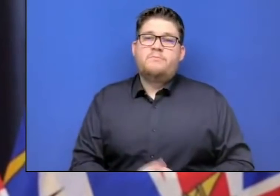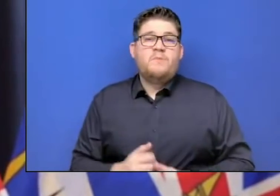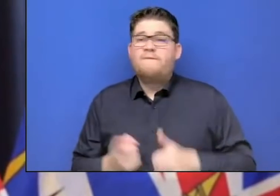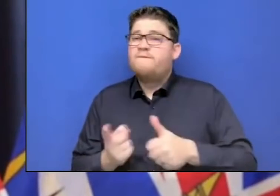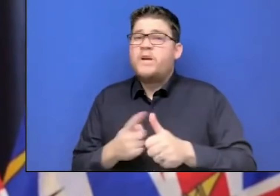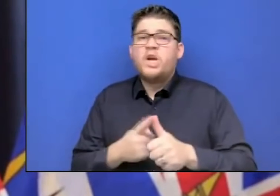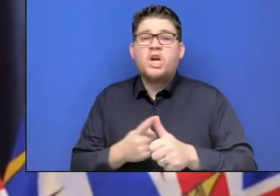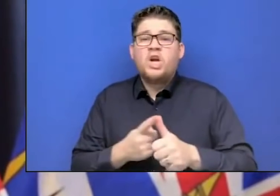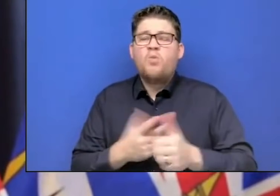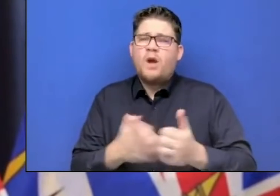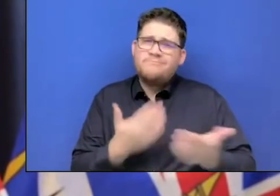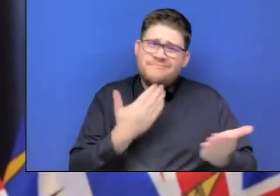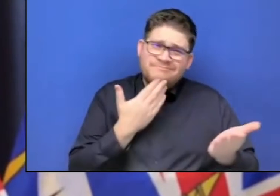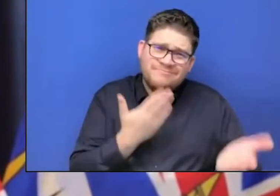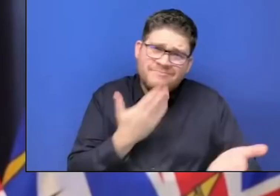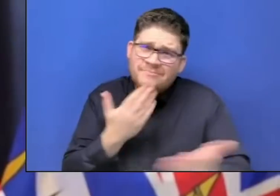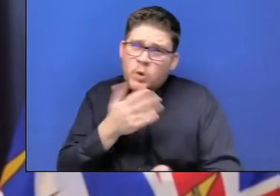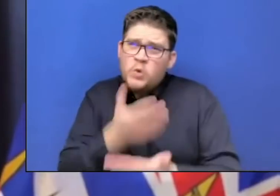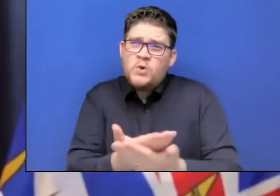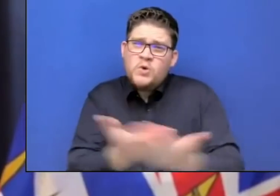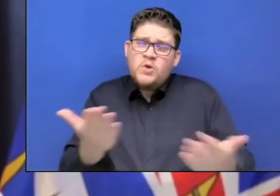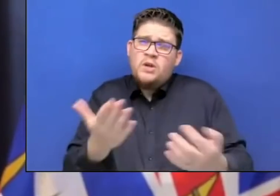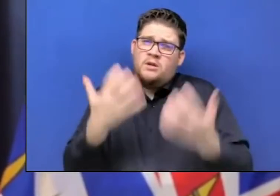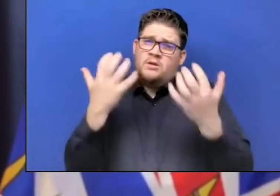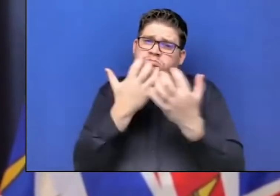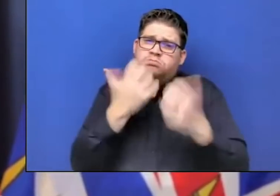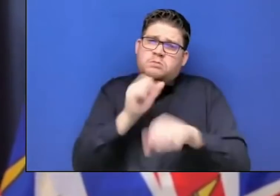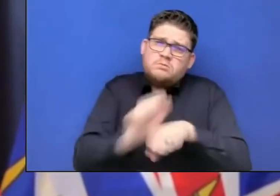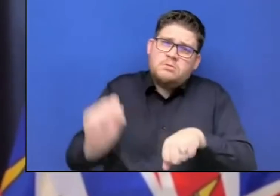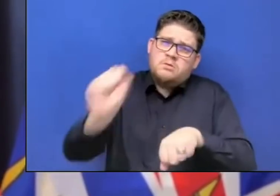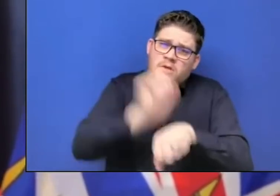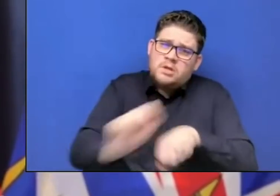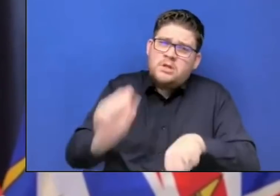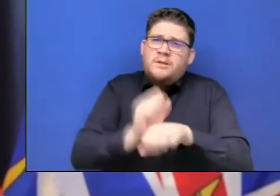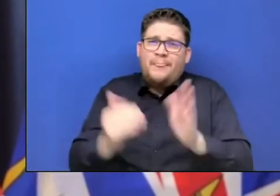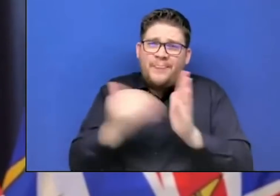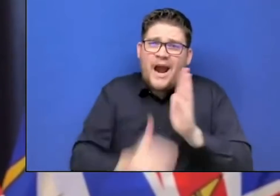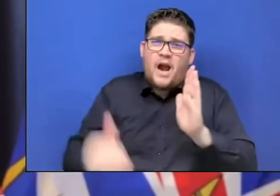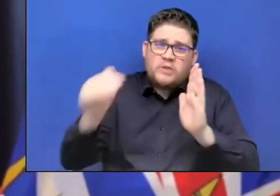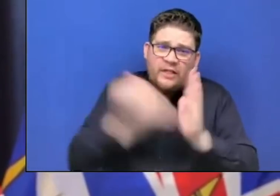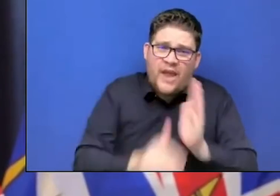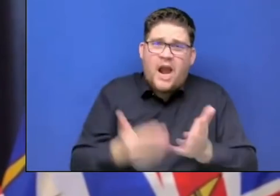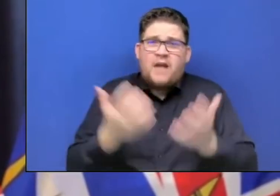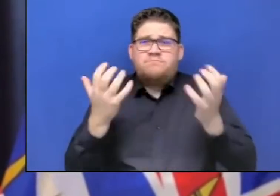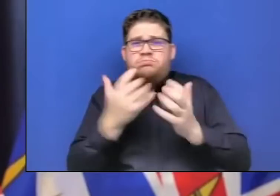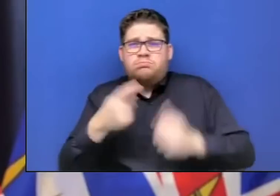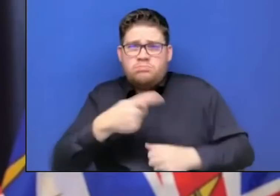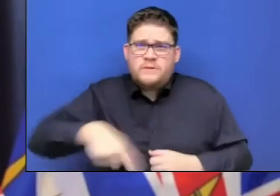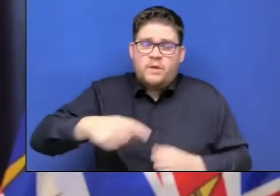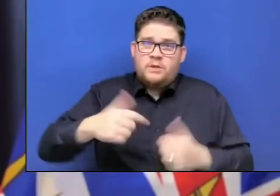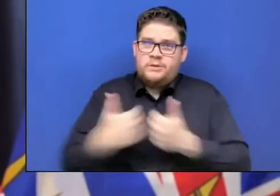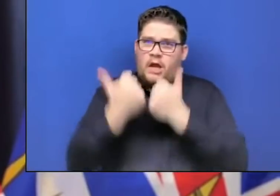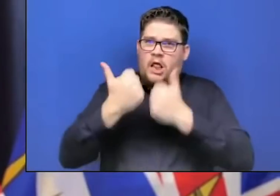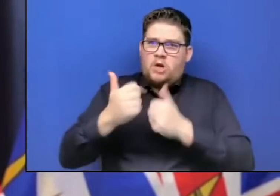are doing incredible heavy lifting out there right across our province. Thousands of people are stepping up in extremely challenging conditions. People are helping